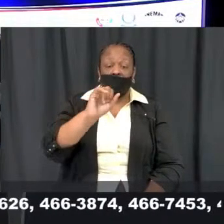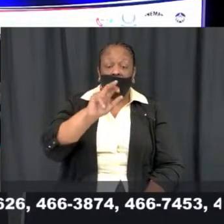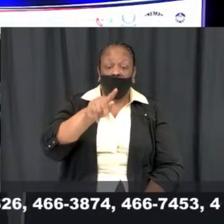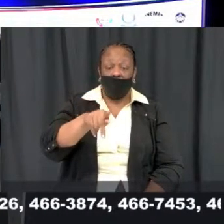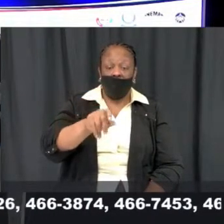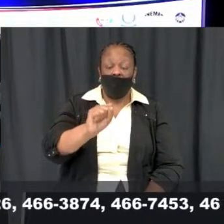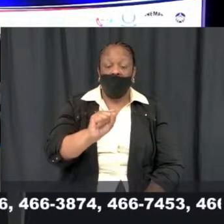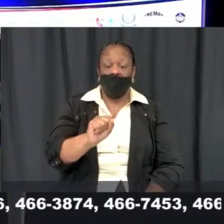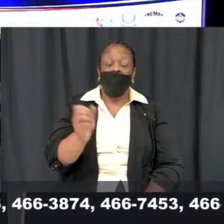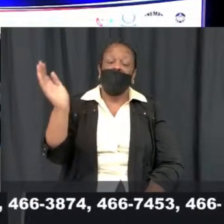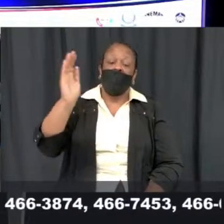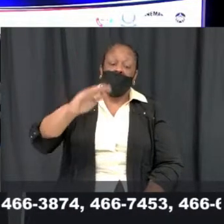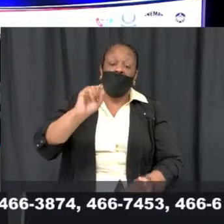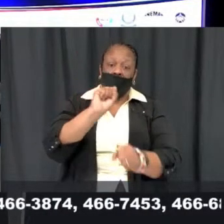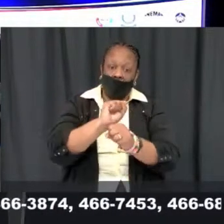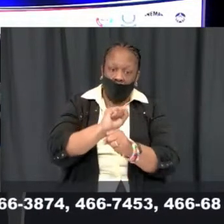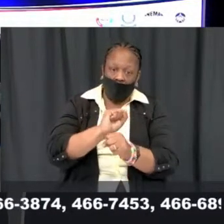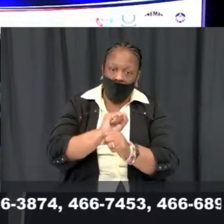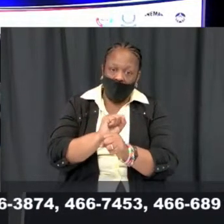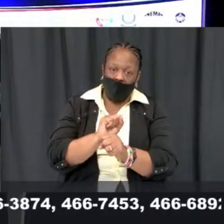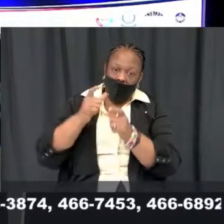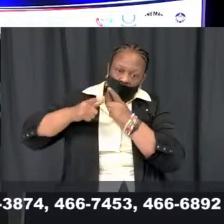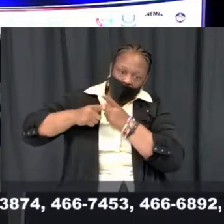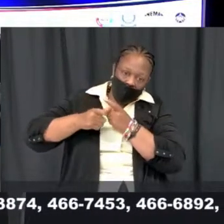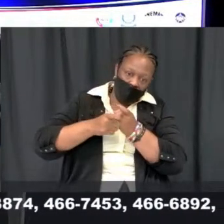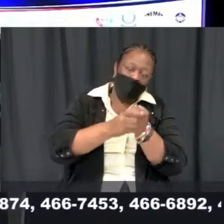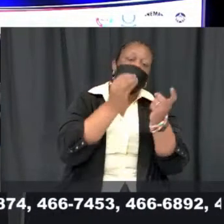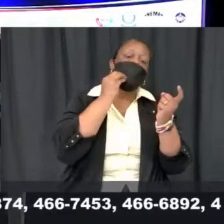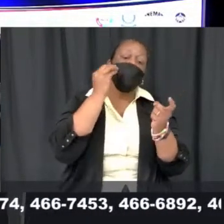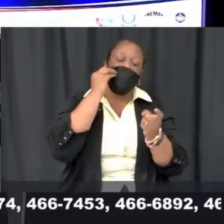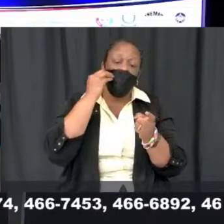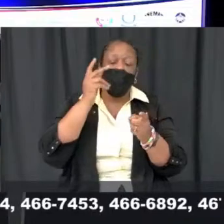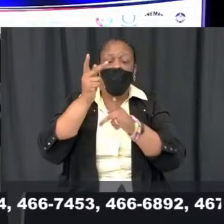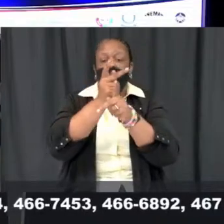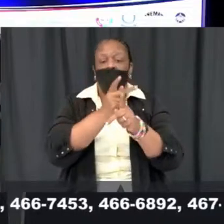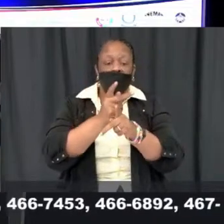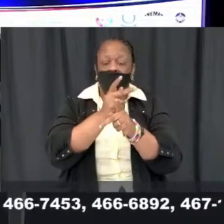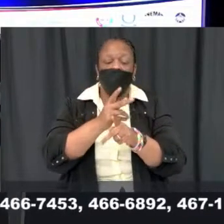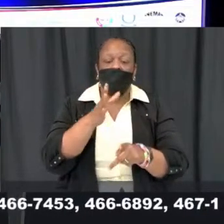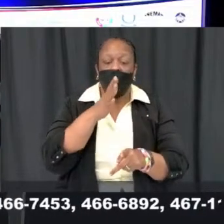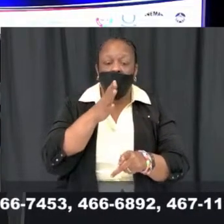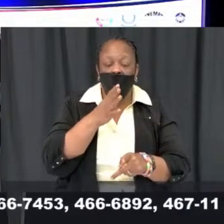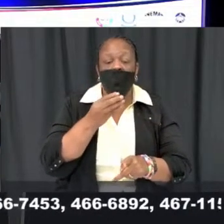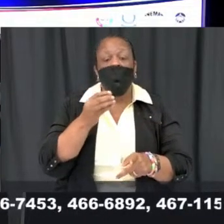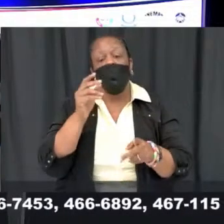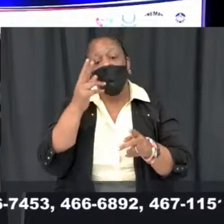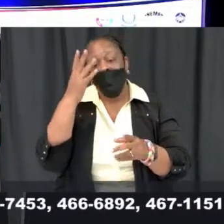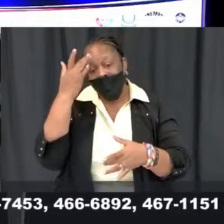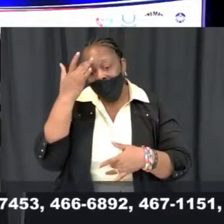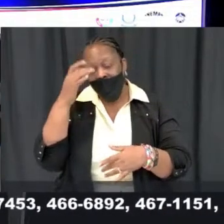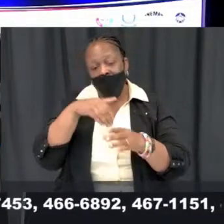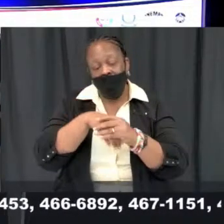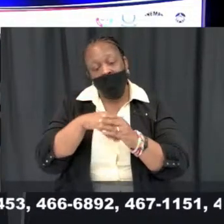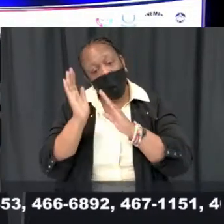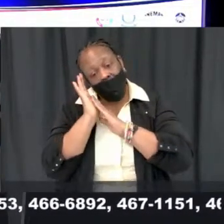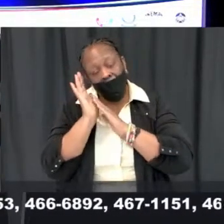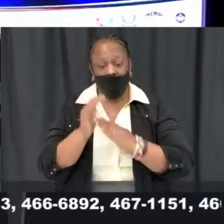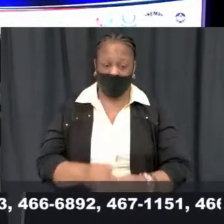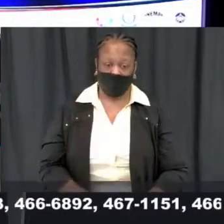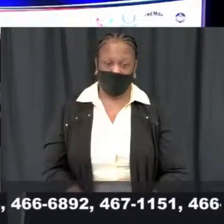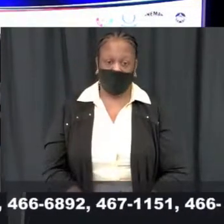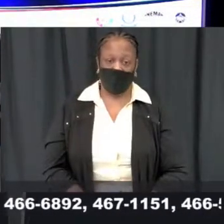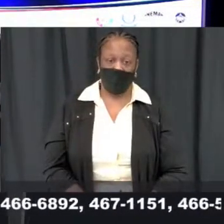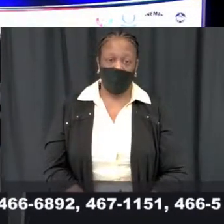And these are personal sacrifices. So when individuals are using social media platforms to